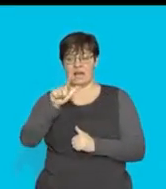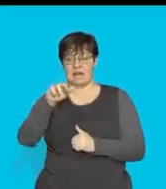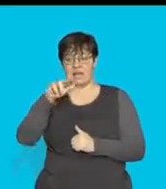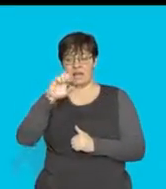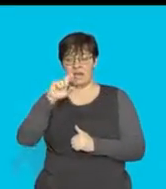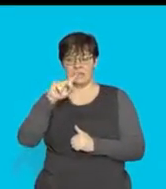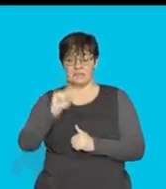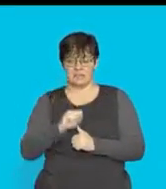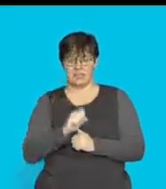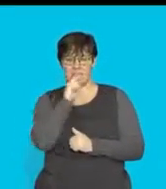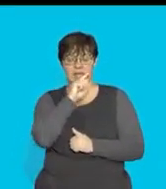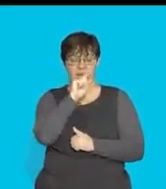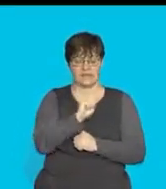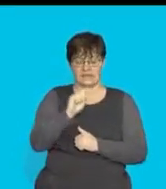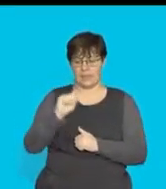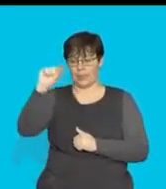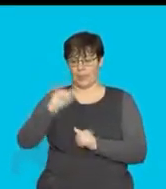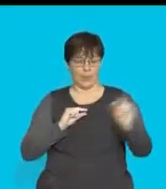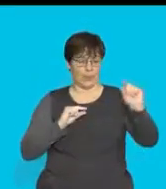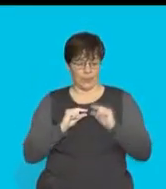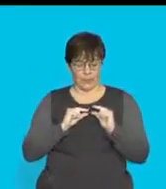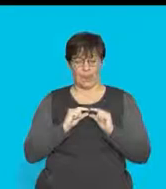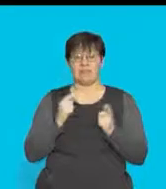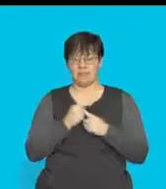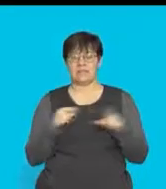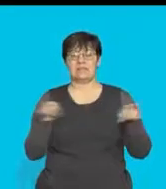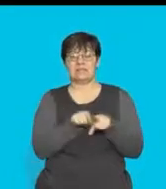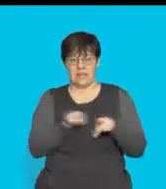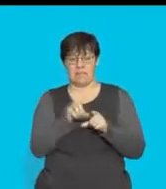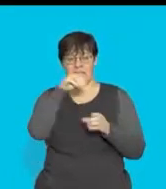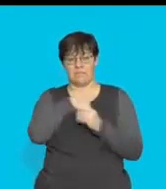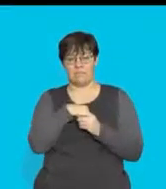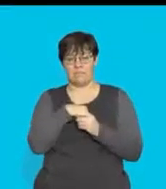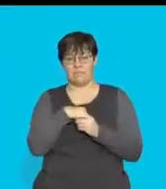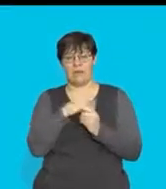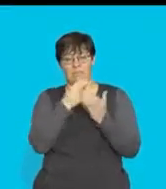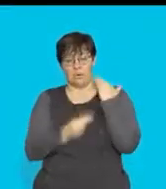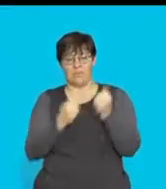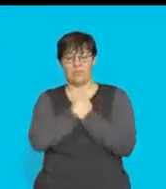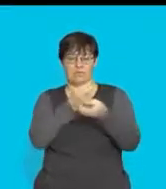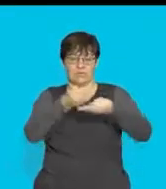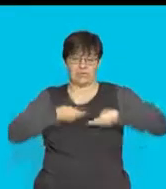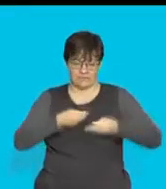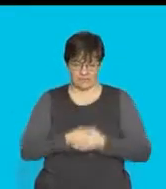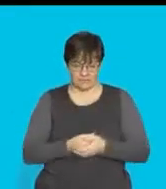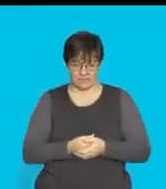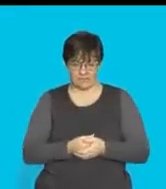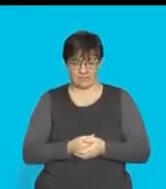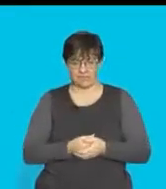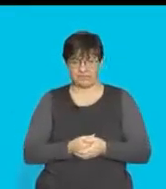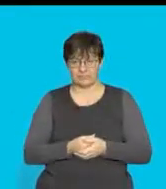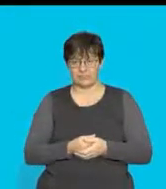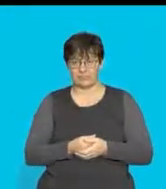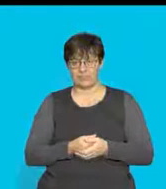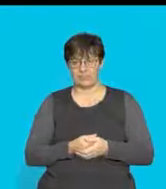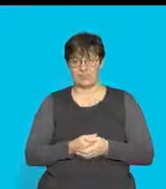recessive and having the same gene, the word homo meaning having the same gene inherited from the both parents.